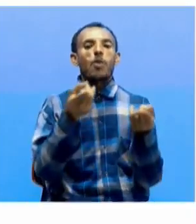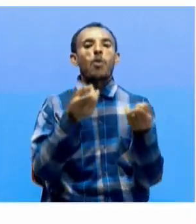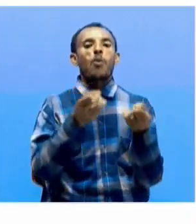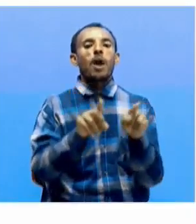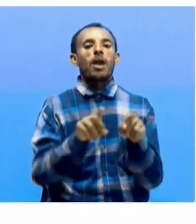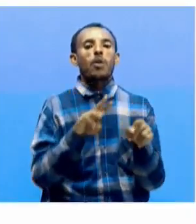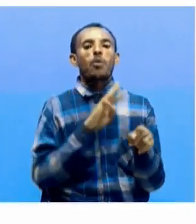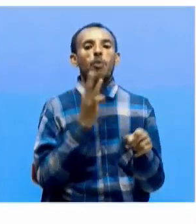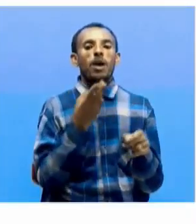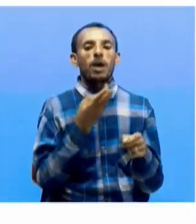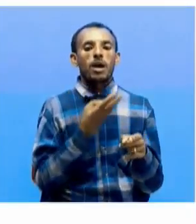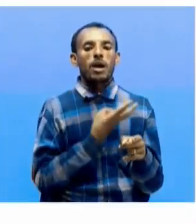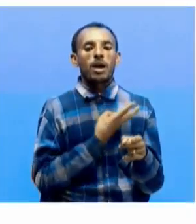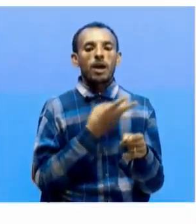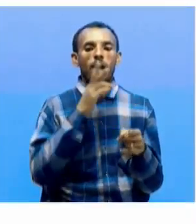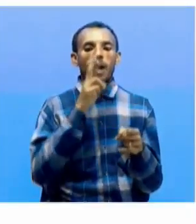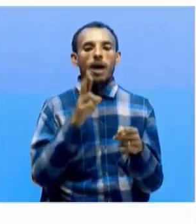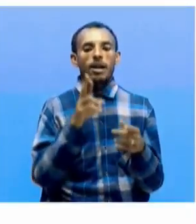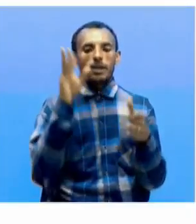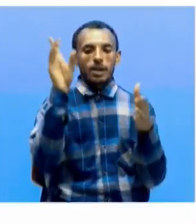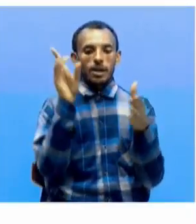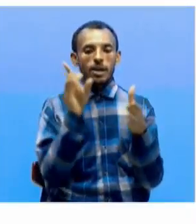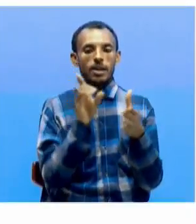we arrange the data,